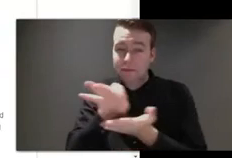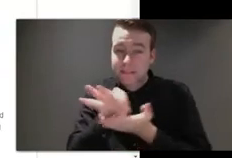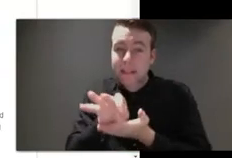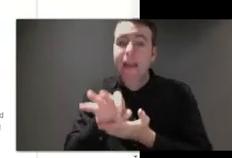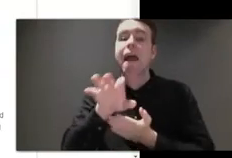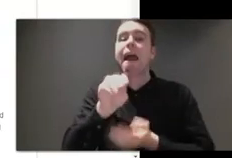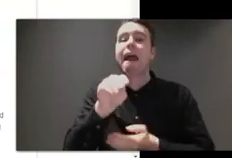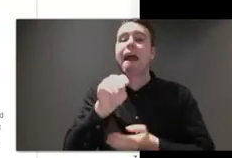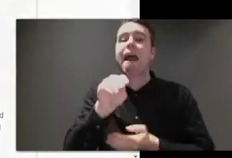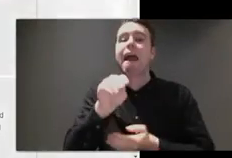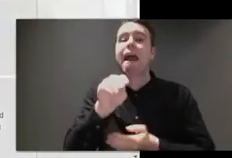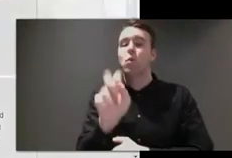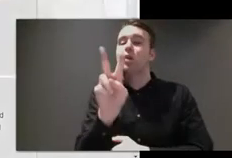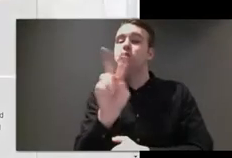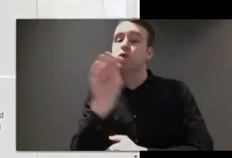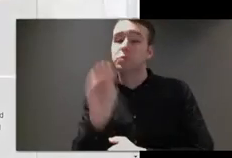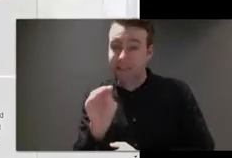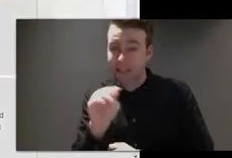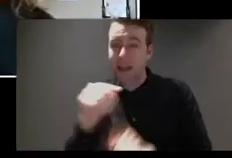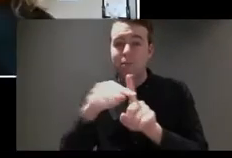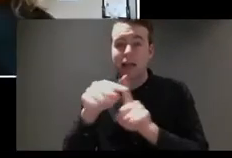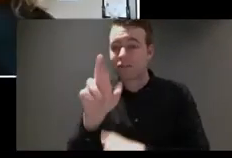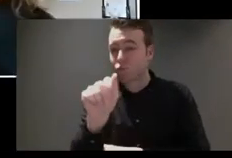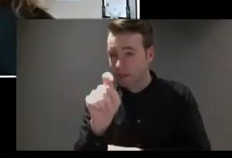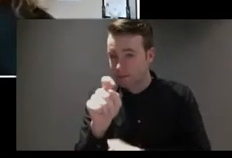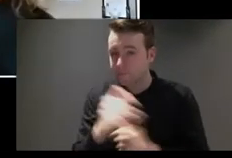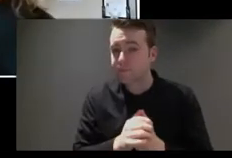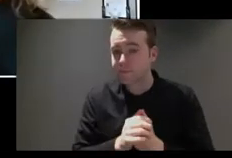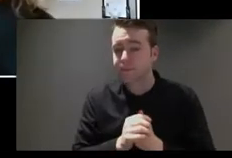at a 5.2% positivity rate.